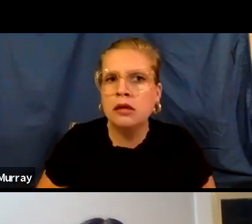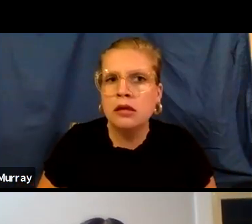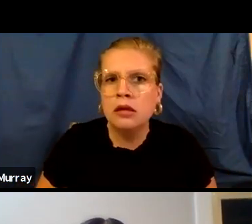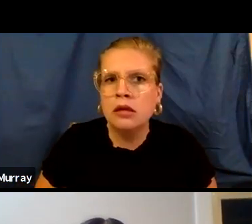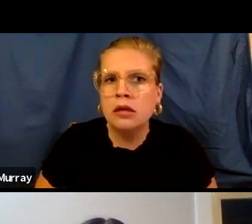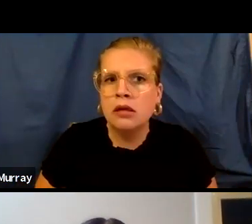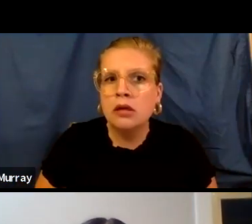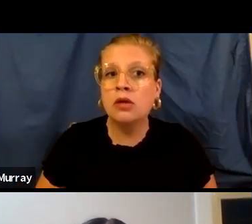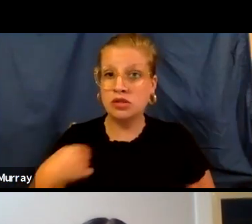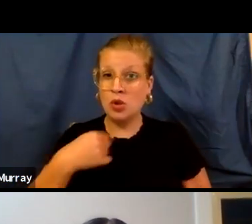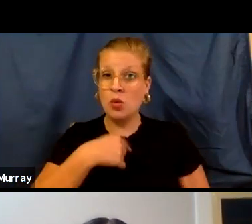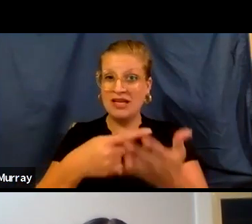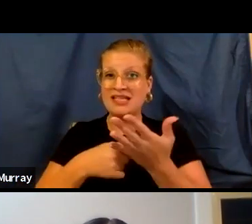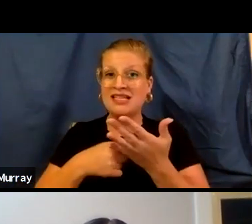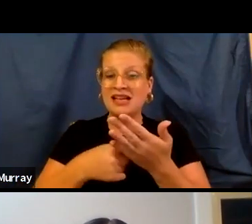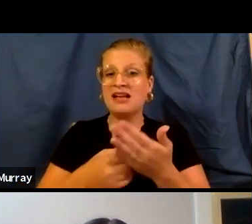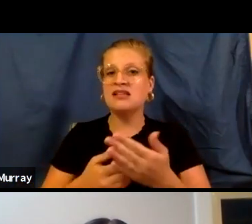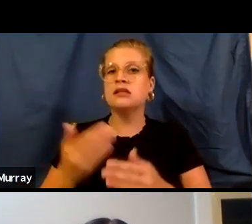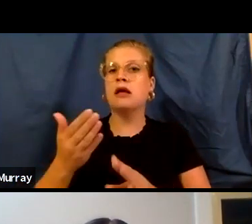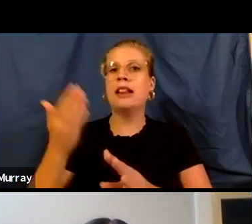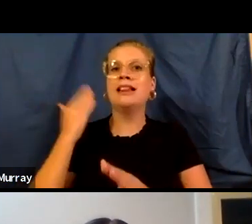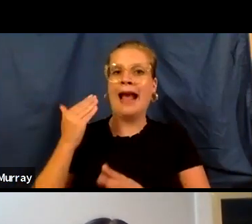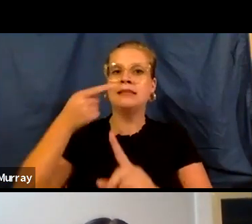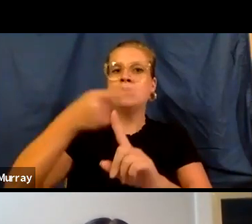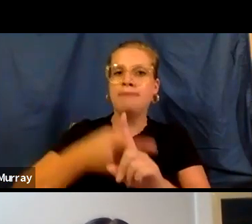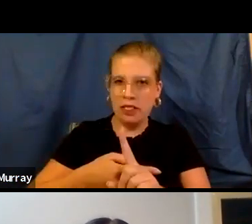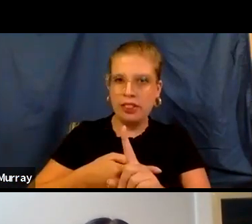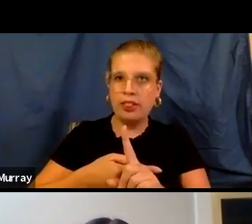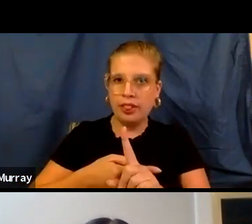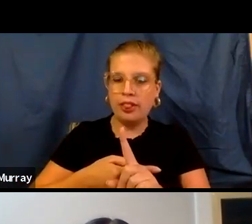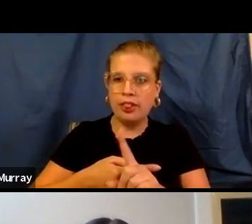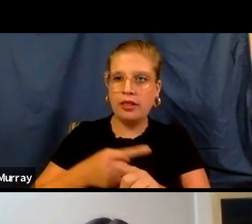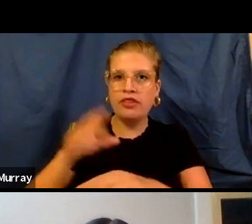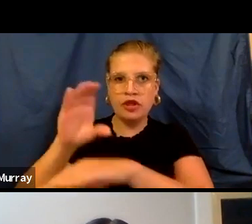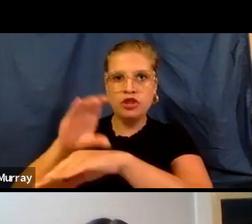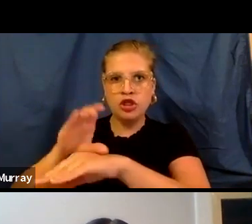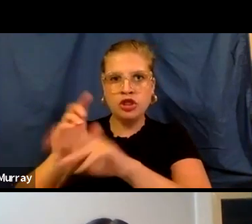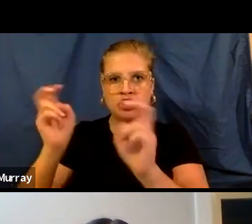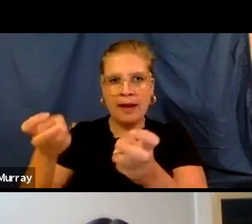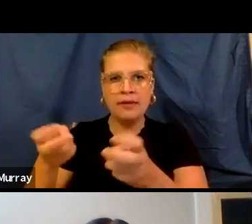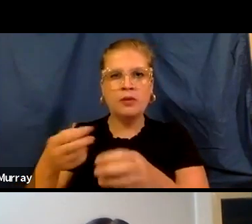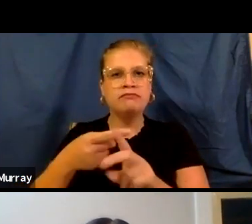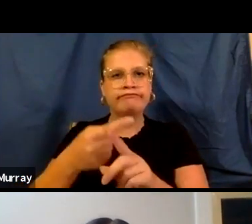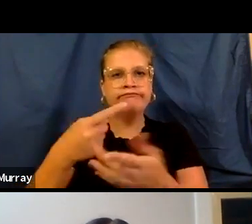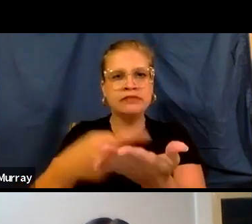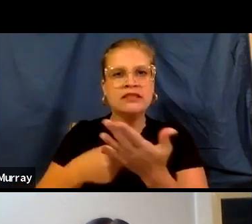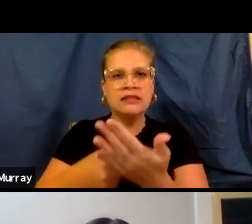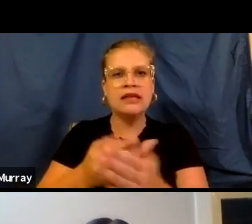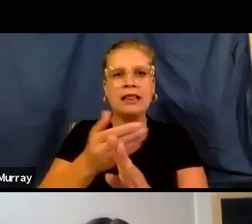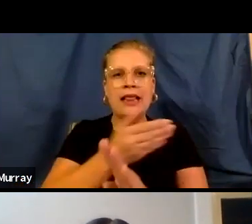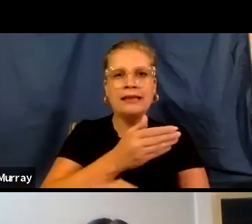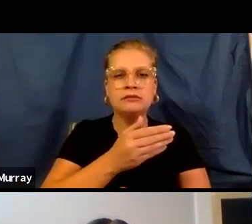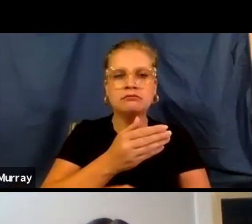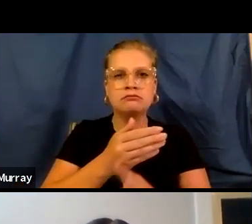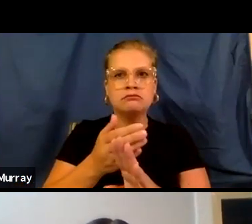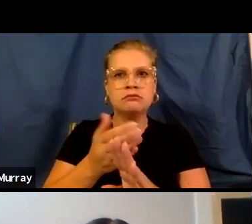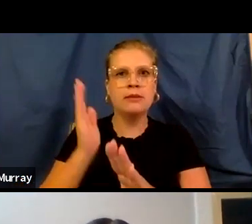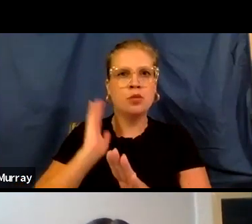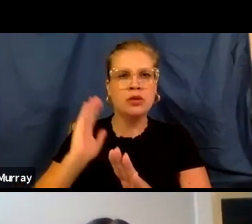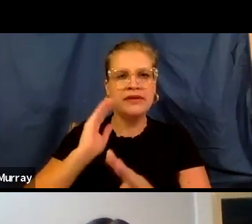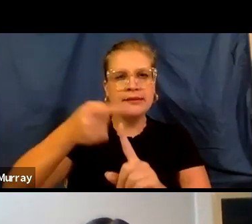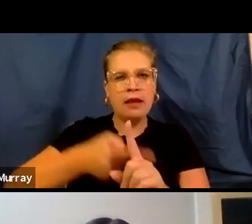we discussed this last month. Yeah. Okay. We did. Yeah, it wasn't. Yeah, we did. I'm along with this grant.